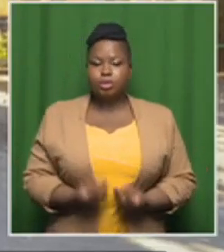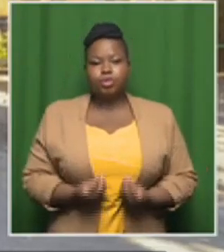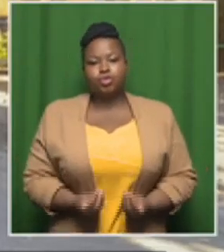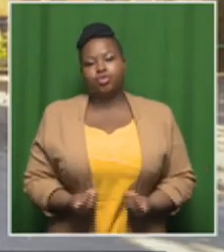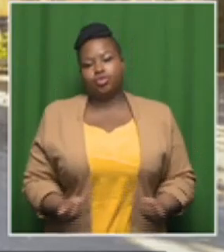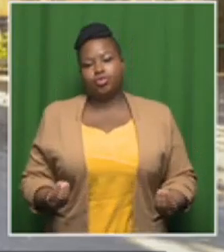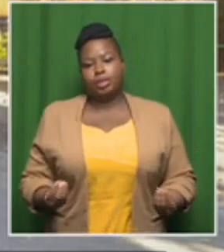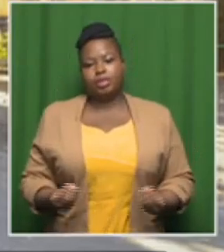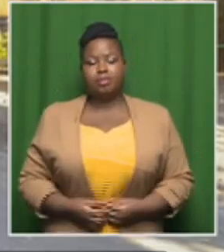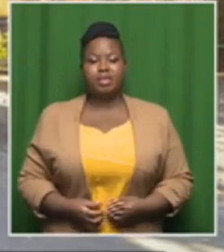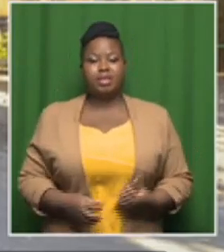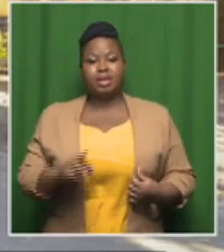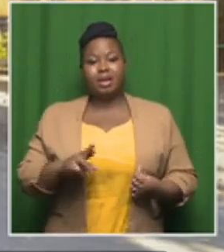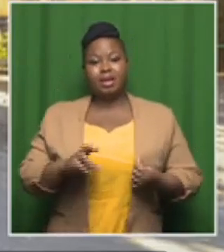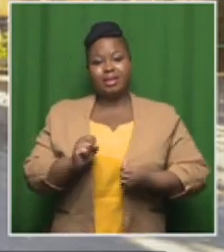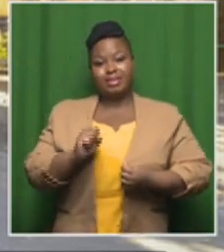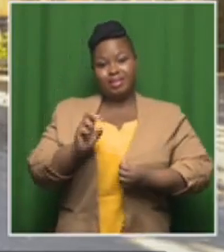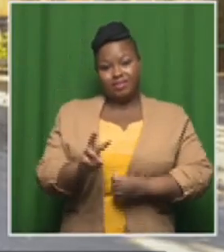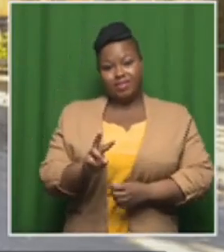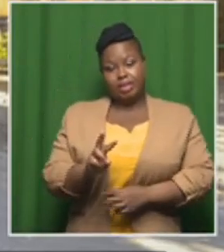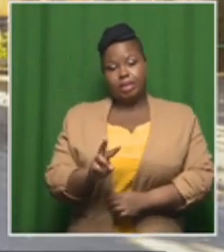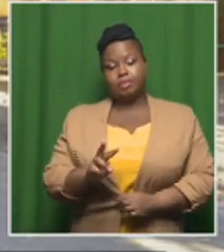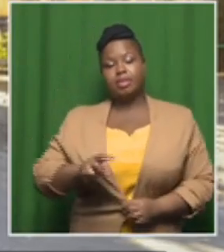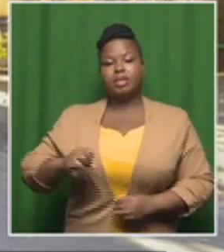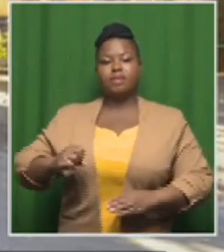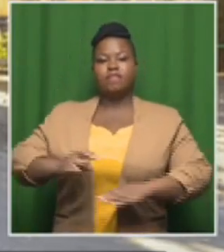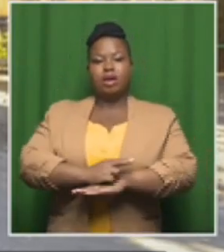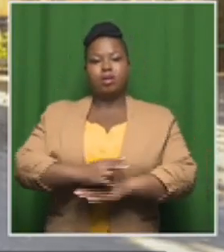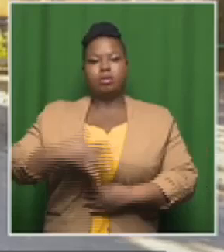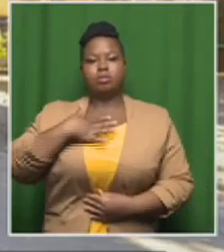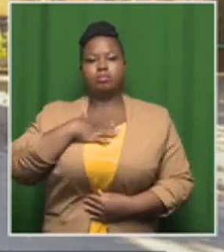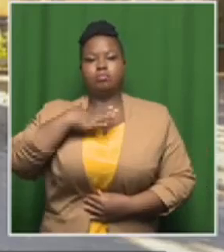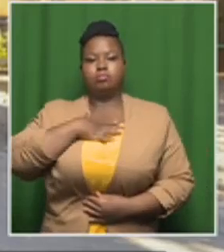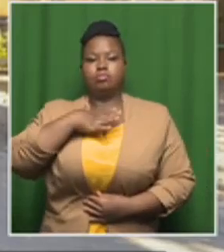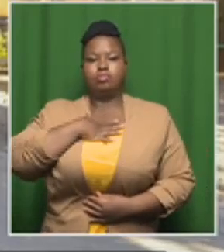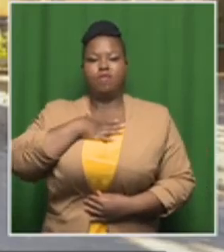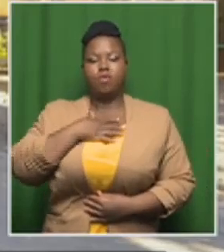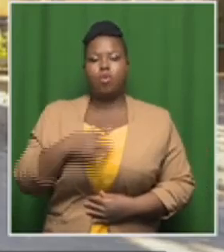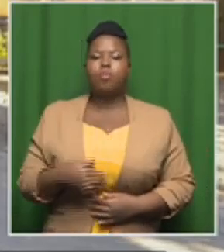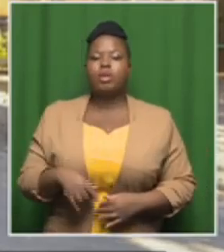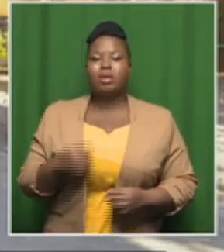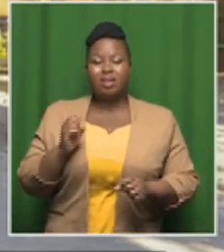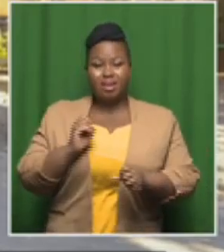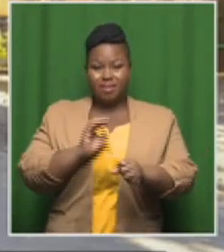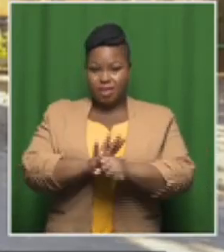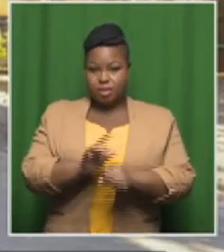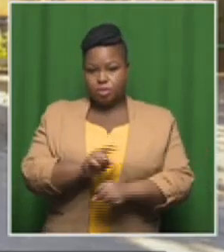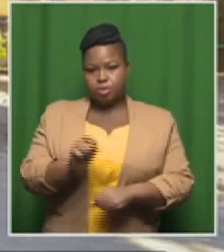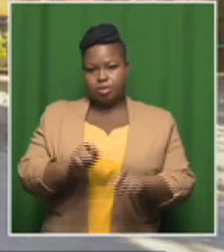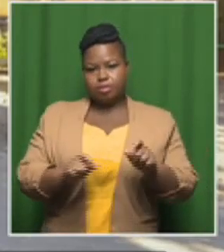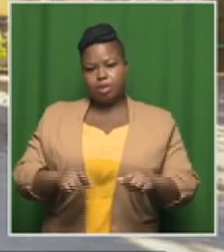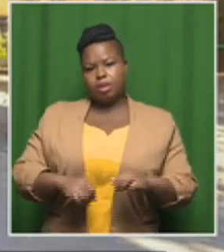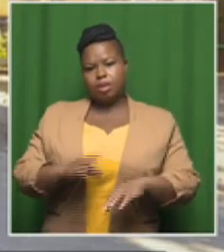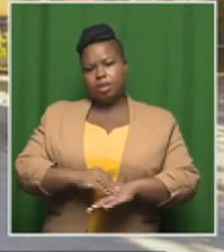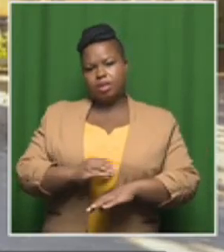And while RSV is the viral respiratory disease which affects those under